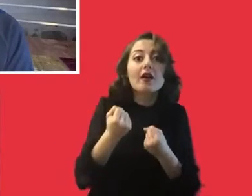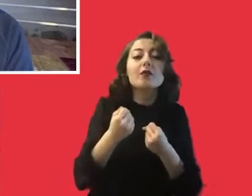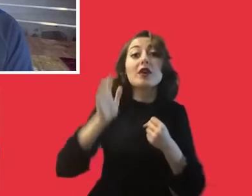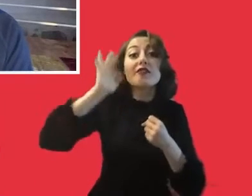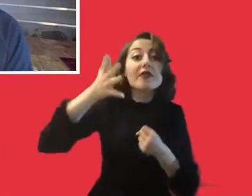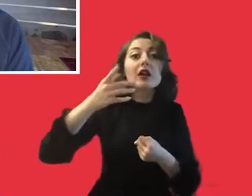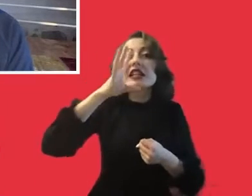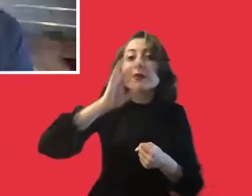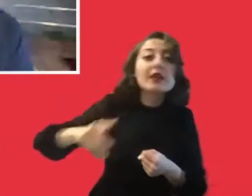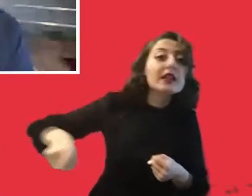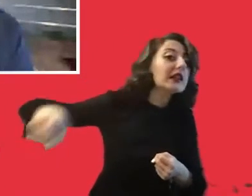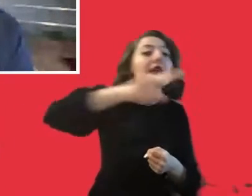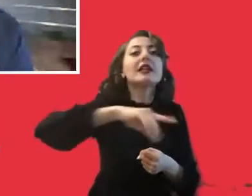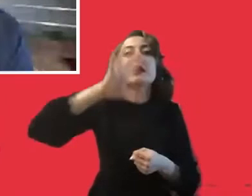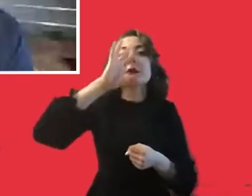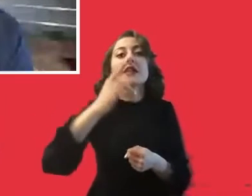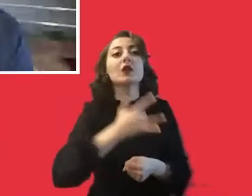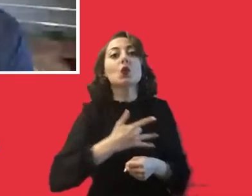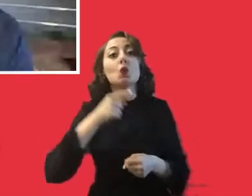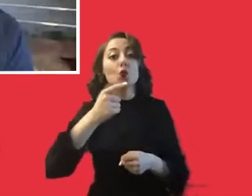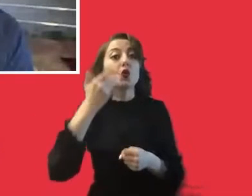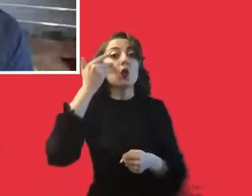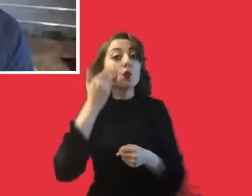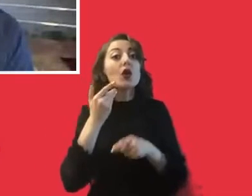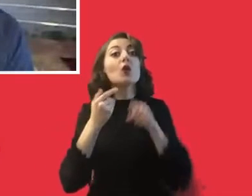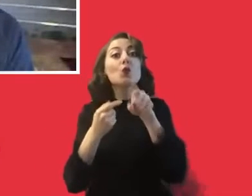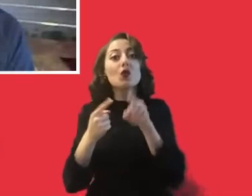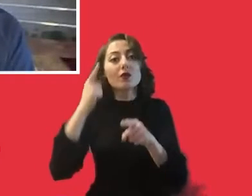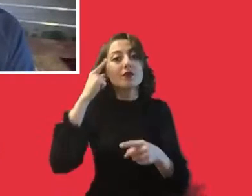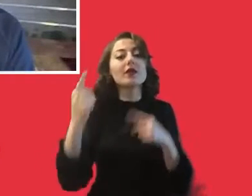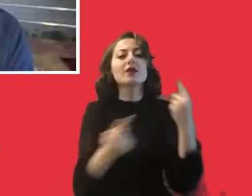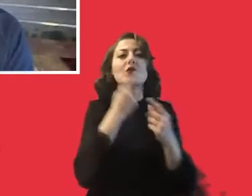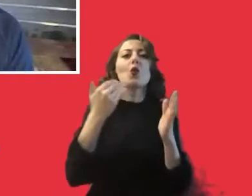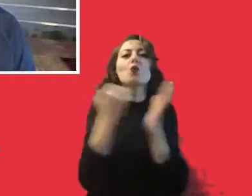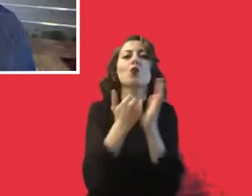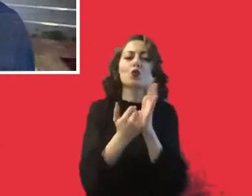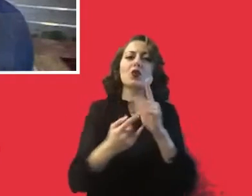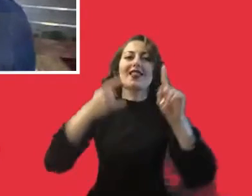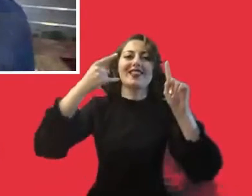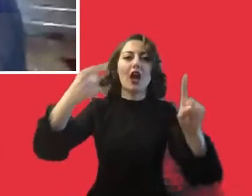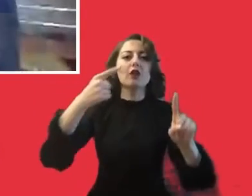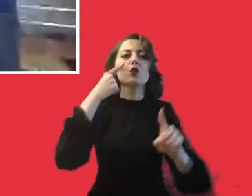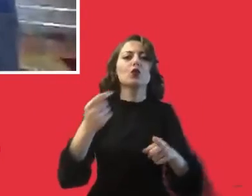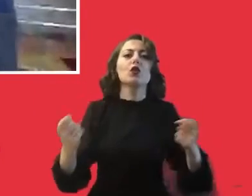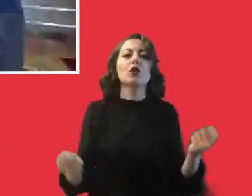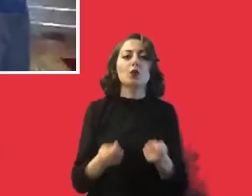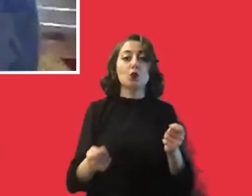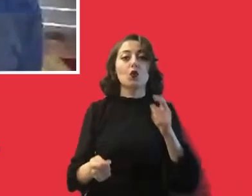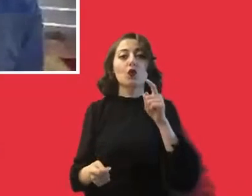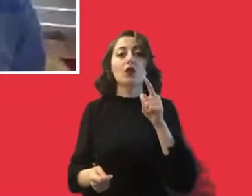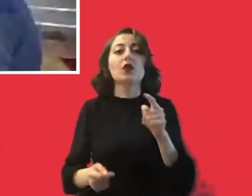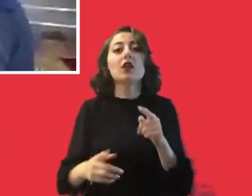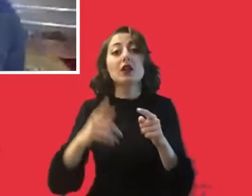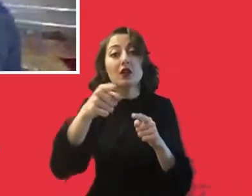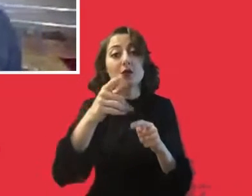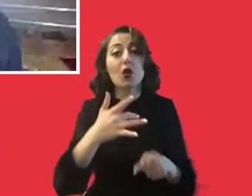their talents. For instance, a hip hop dancer. So they're producing something, and there's a program, and we are working together with the